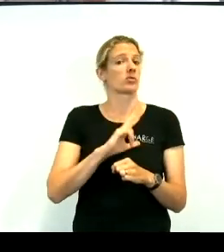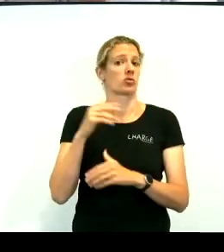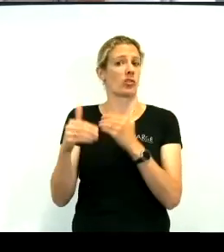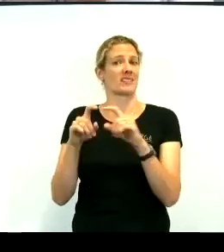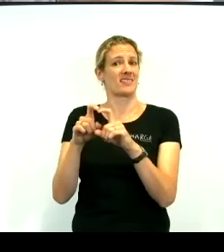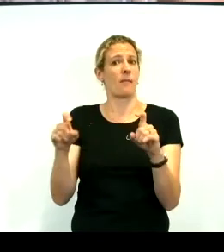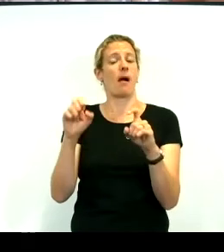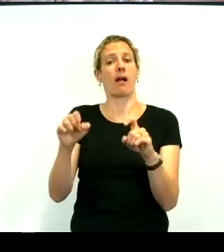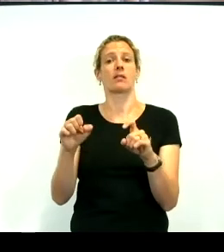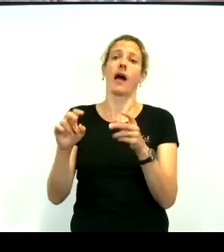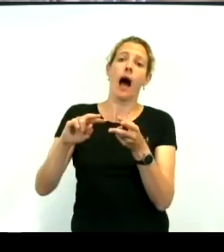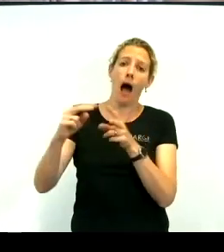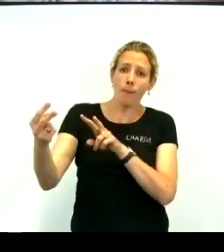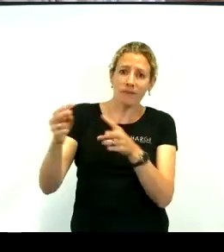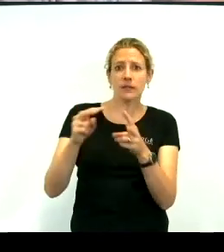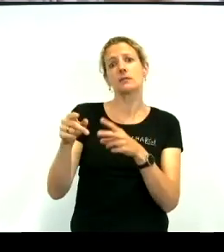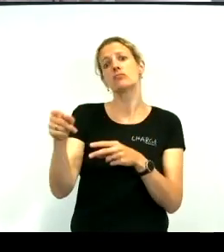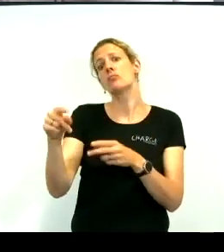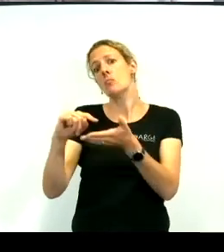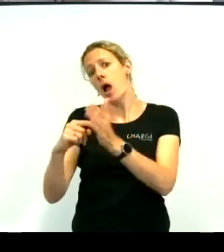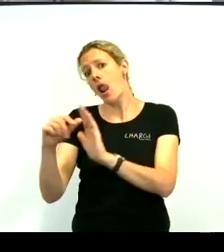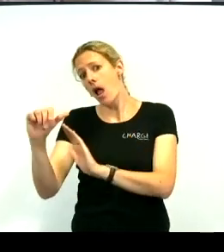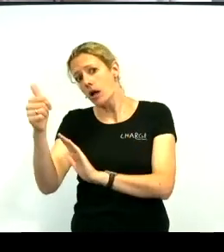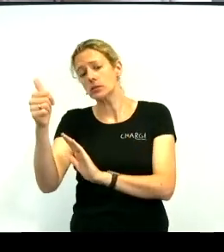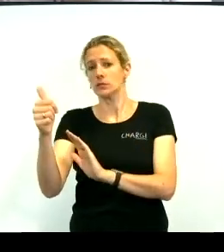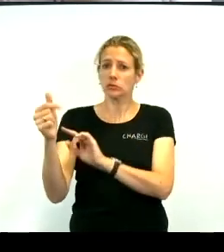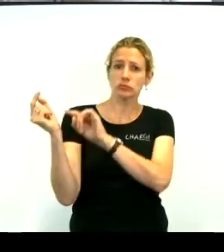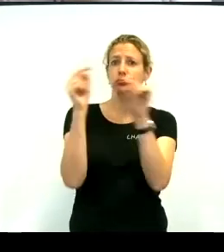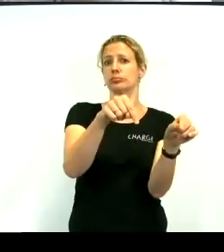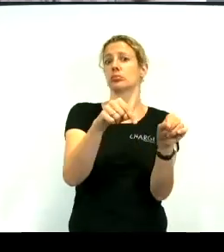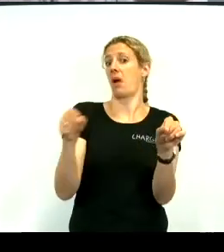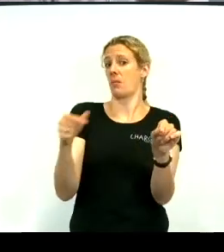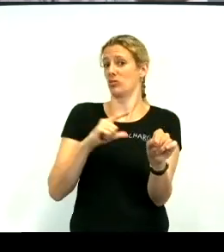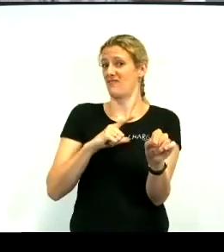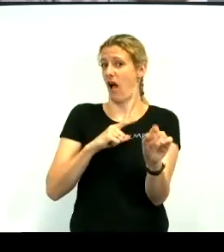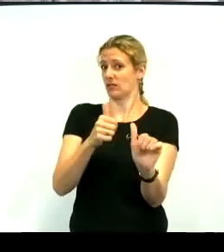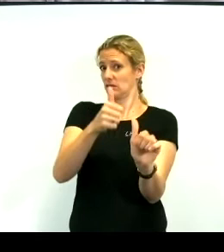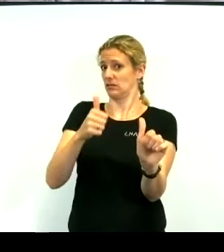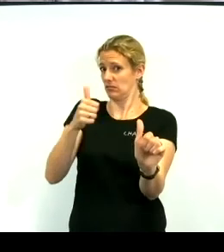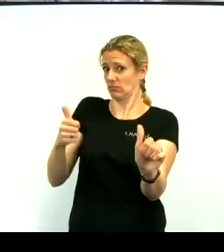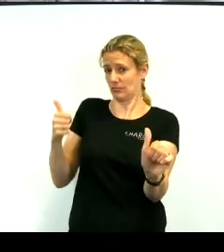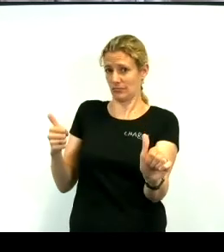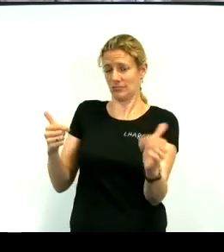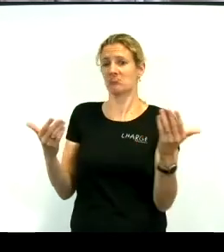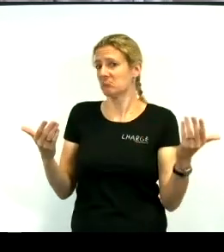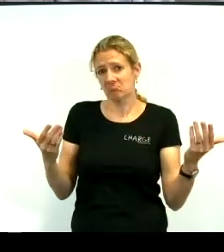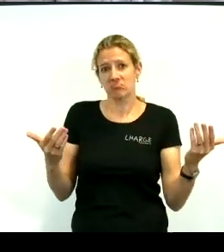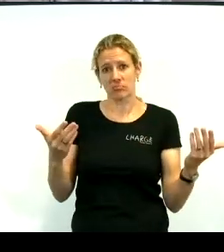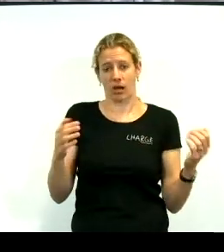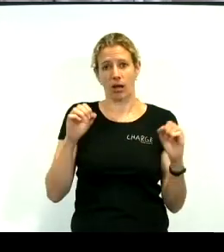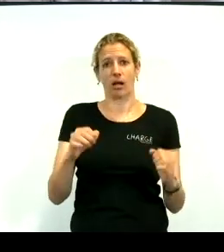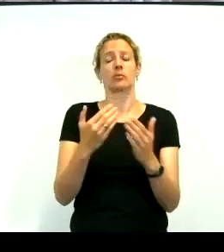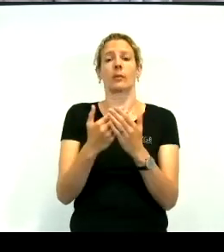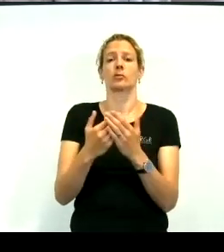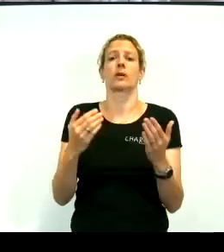would also use a visual support for that, for maybe if there's 5 children and you have numbers 1, 2, 3, 4,